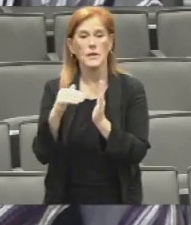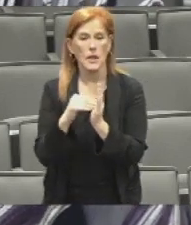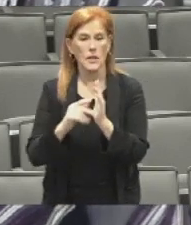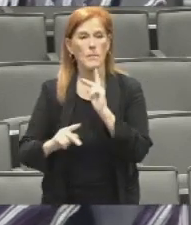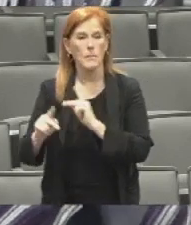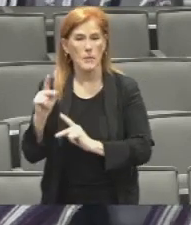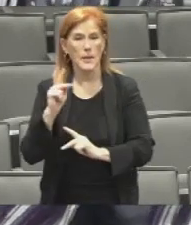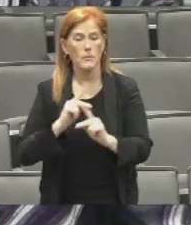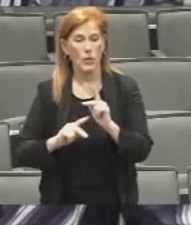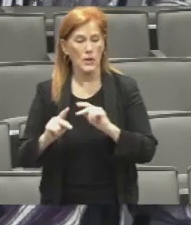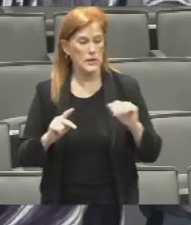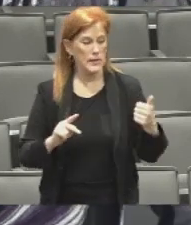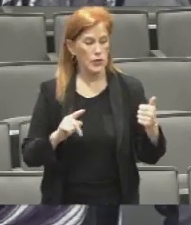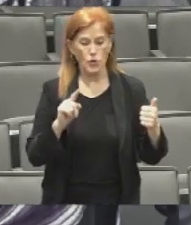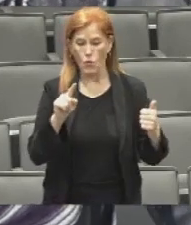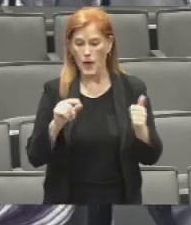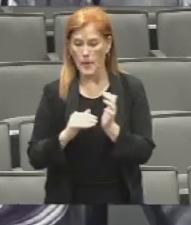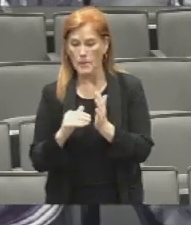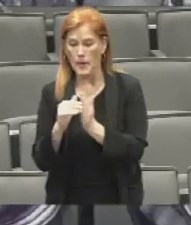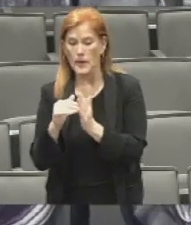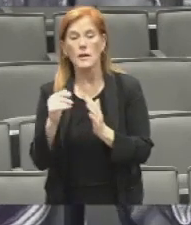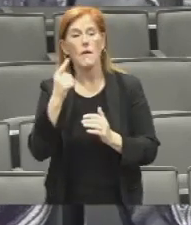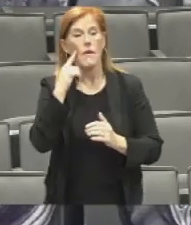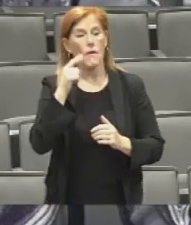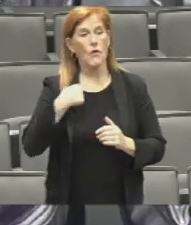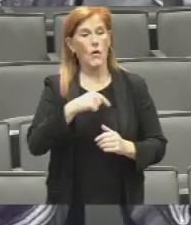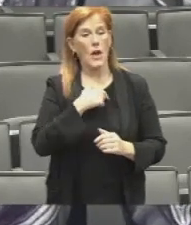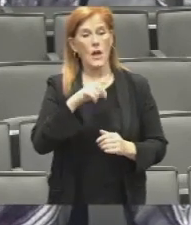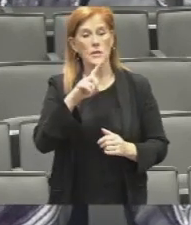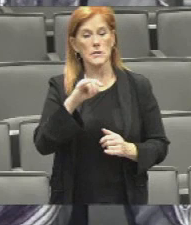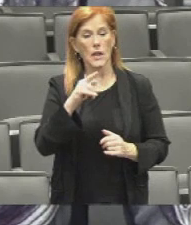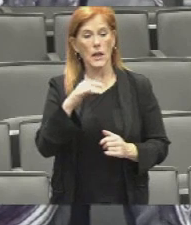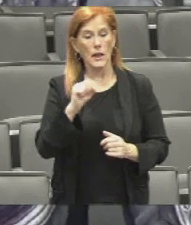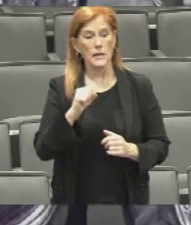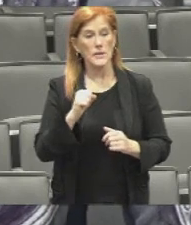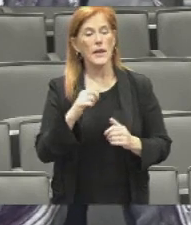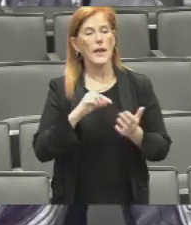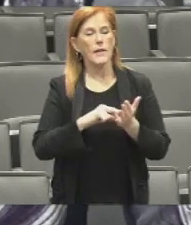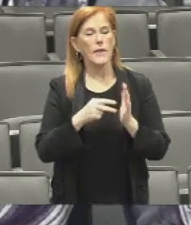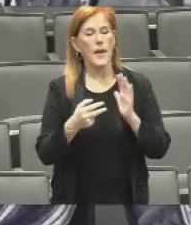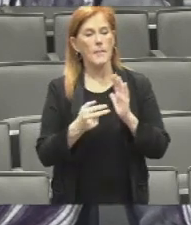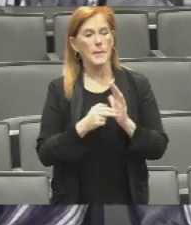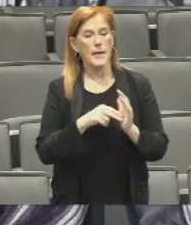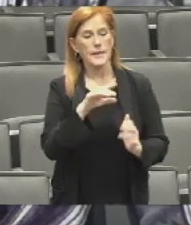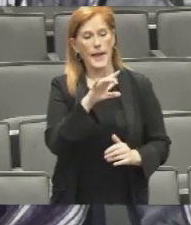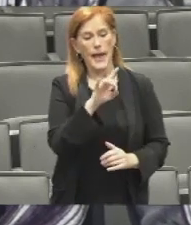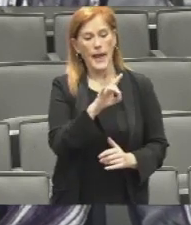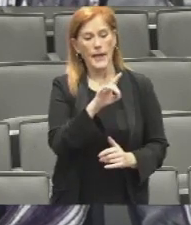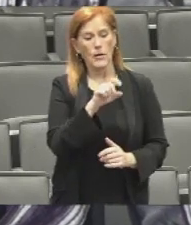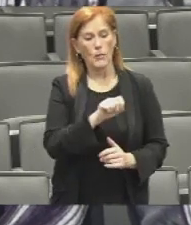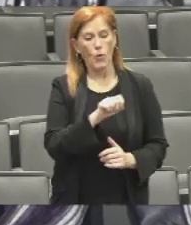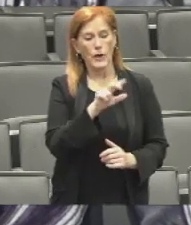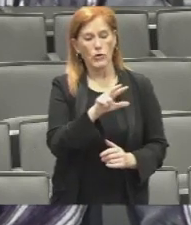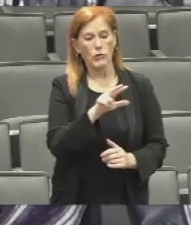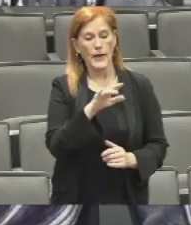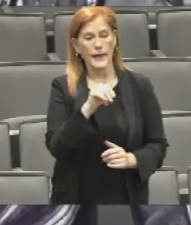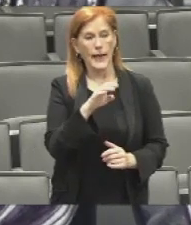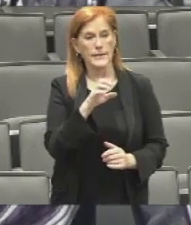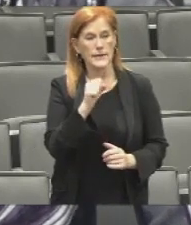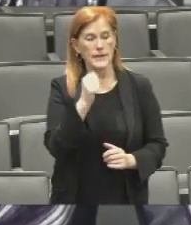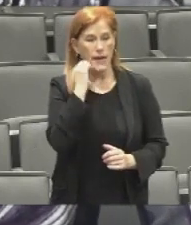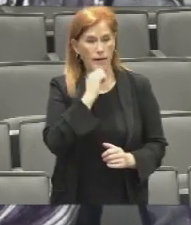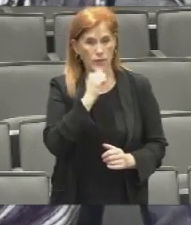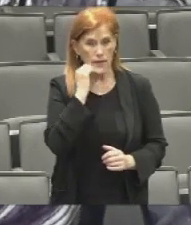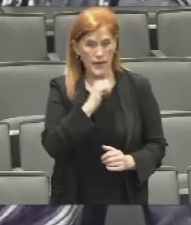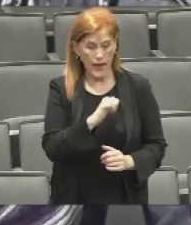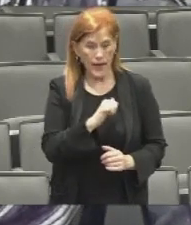population. So for us, Douglas County, that would mean 8.3 cases per day.